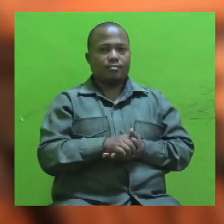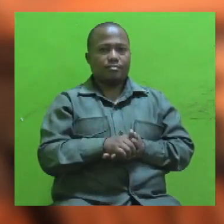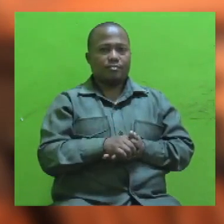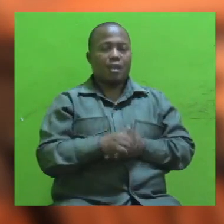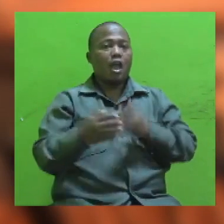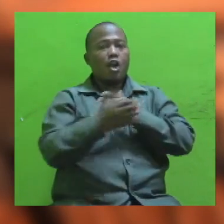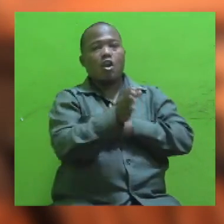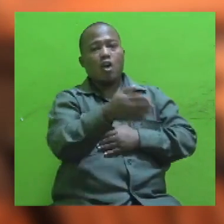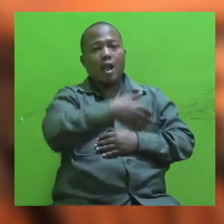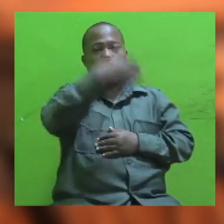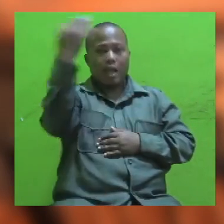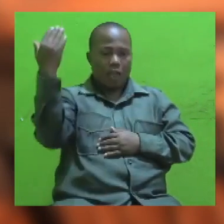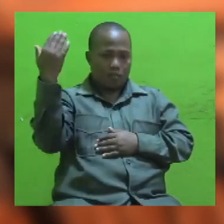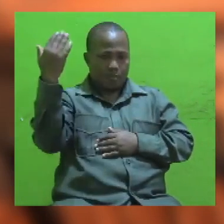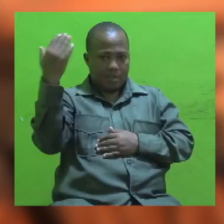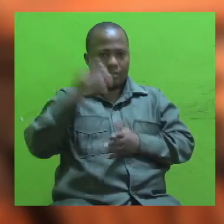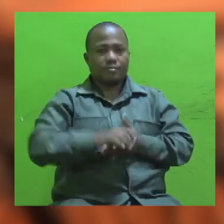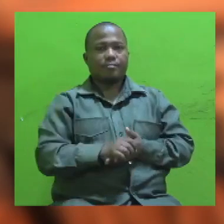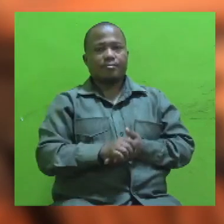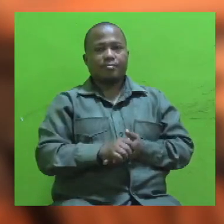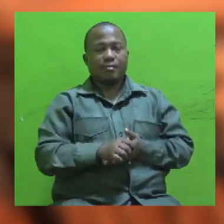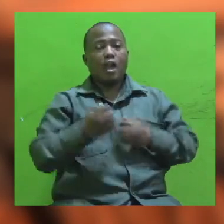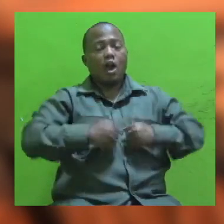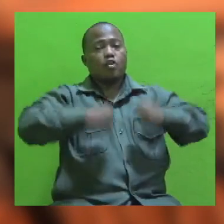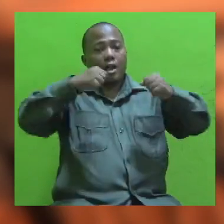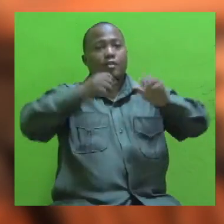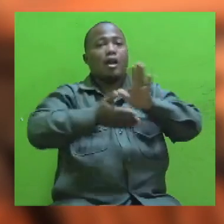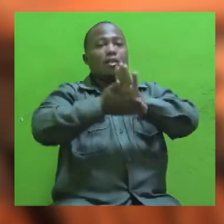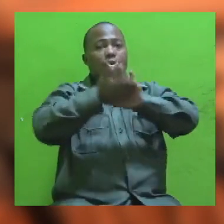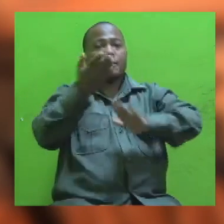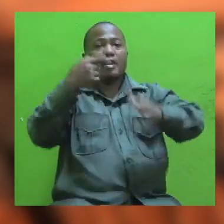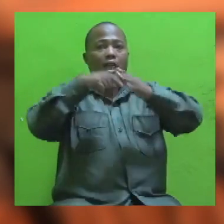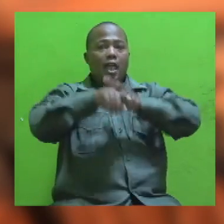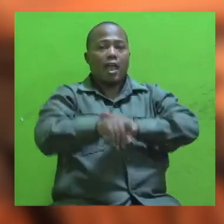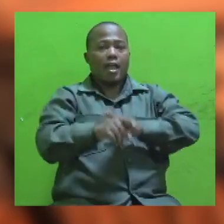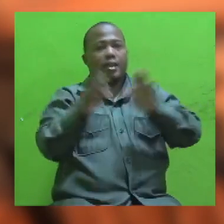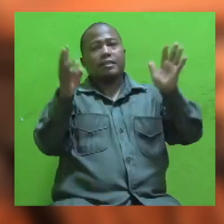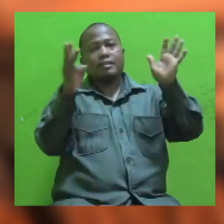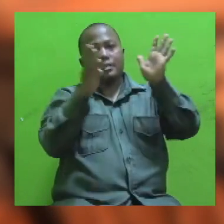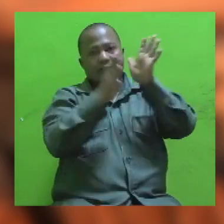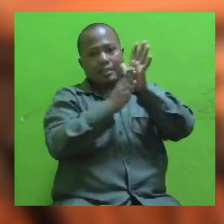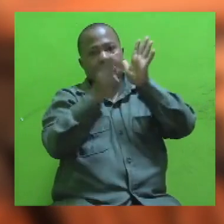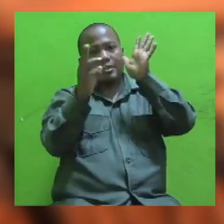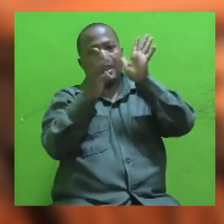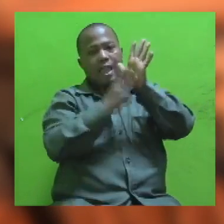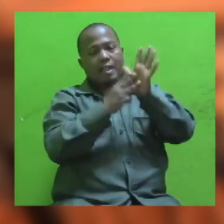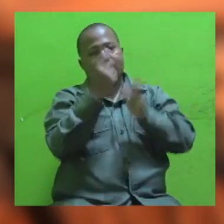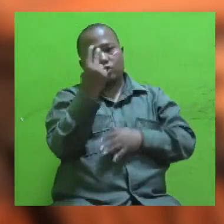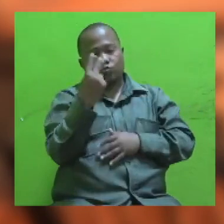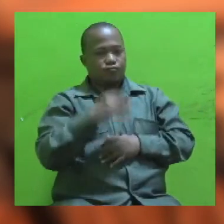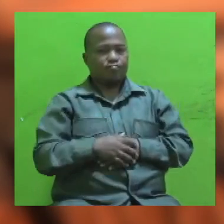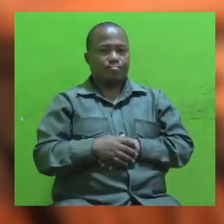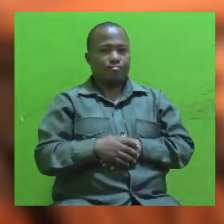local government authorizes were established in 1982 in Tanzania. During the